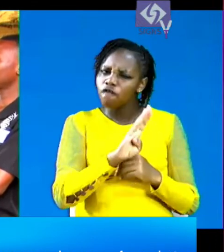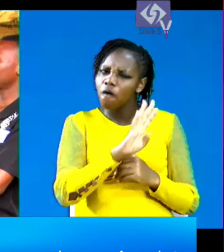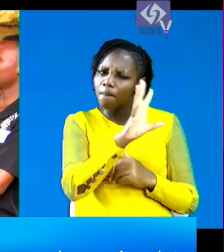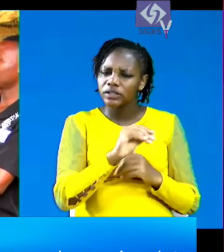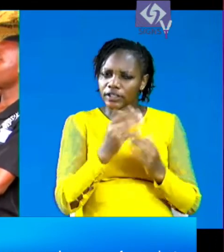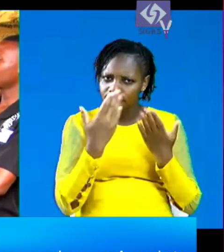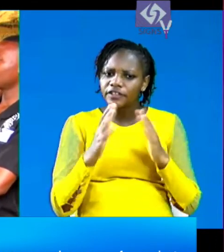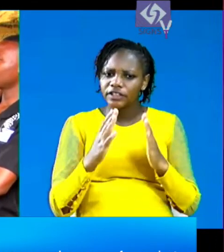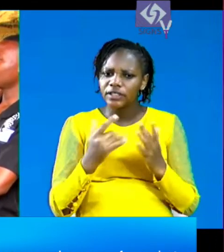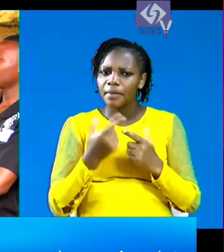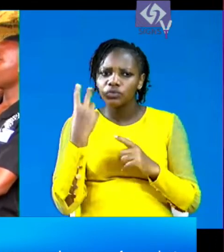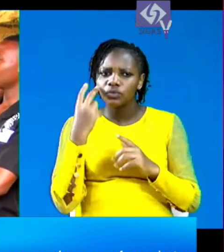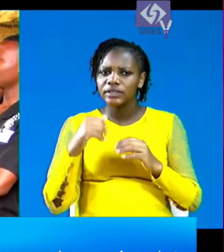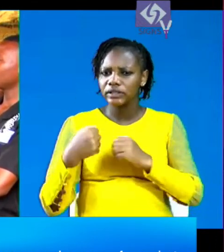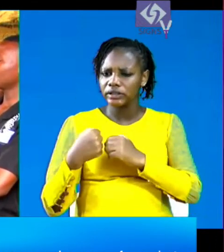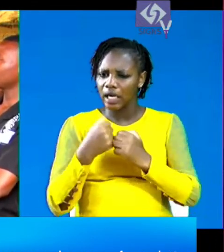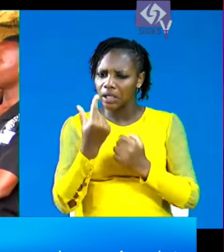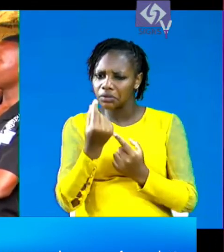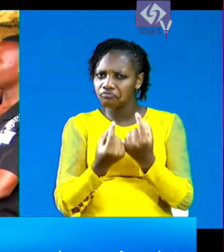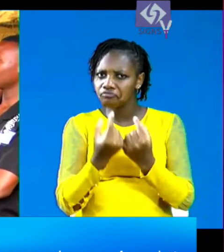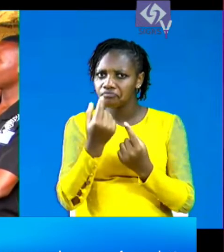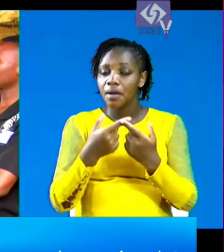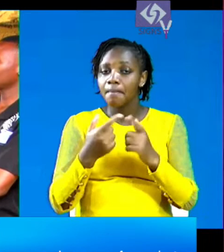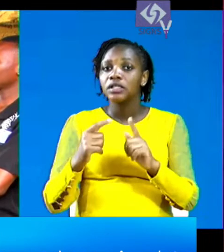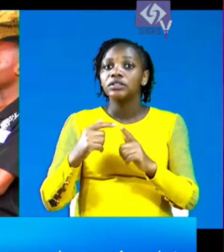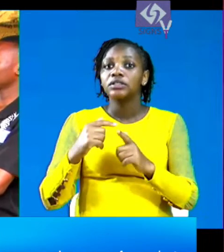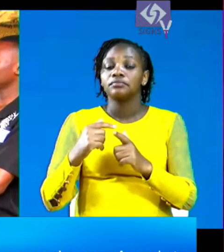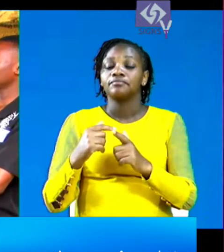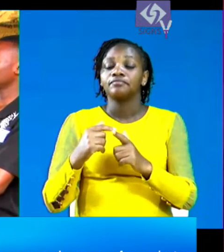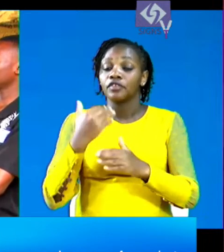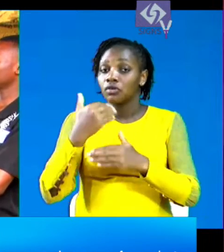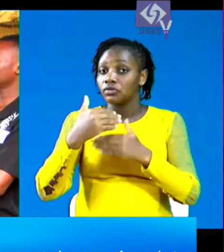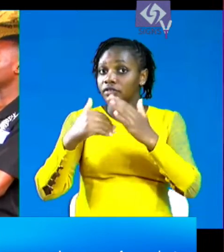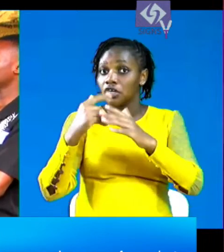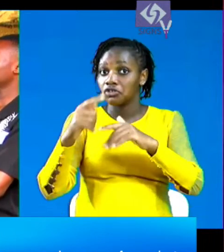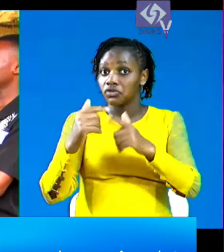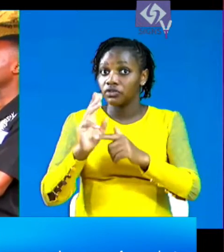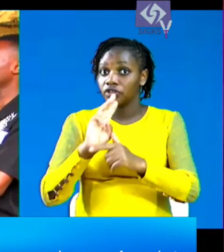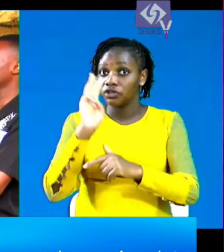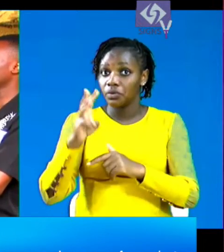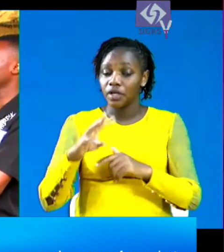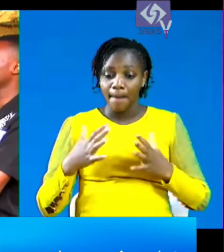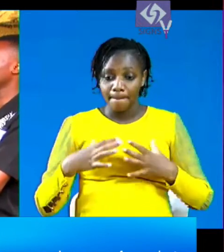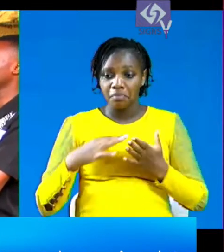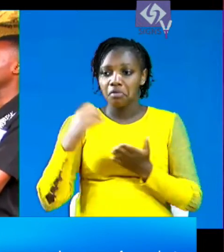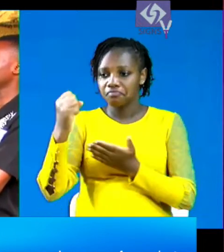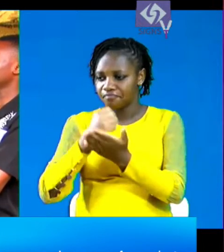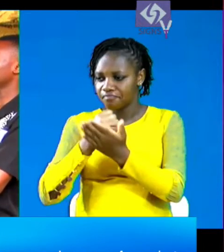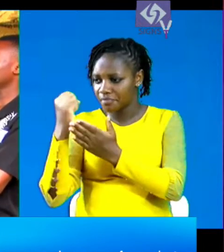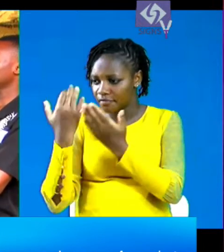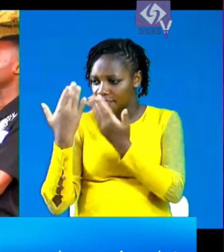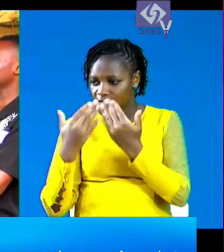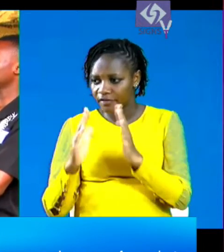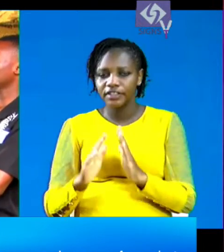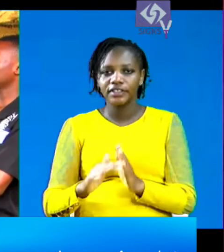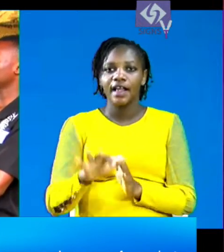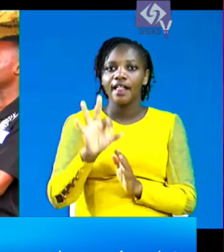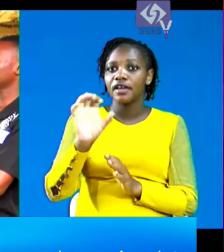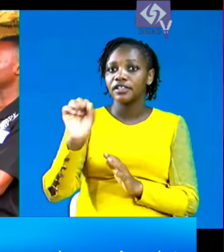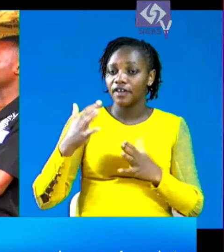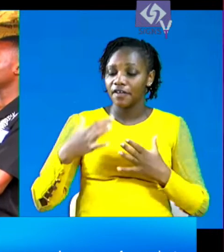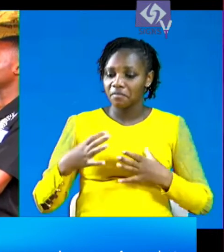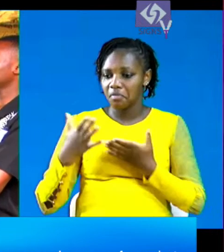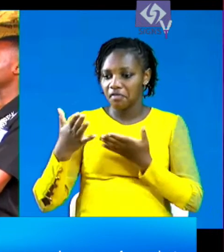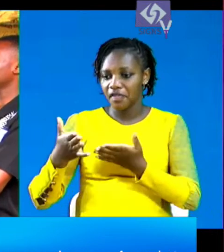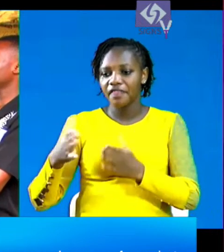a few challenges. However, the contractor is on site. Many locals have been employed. 35 casuals are always on site